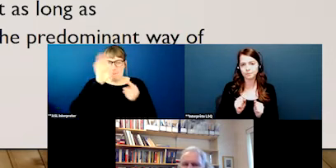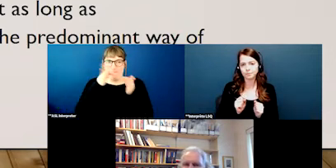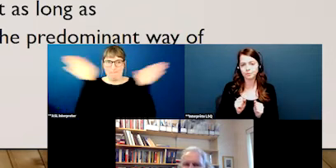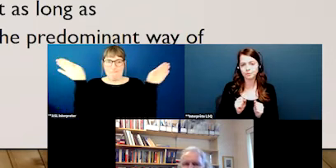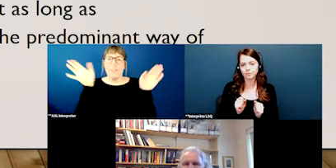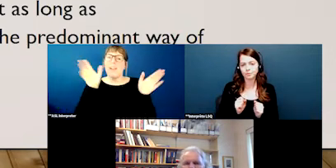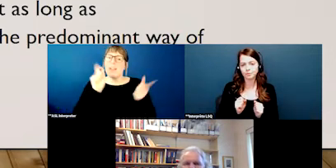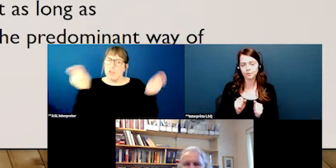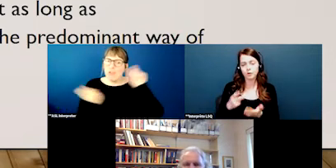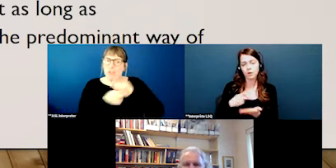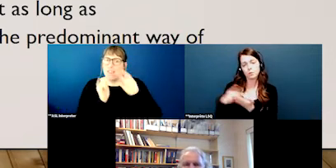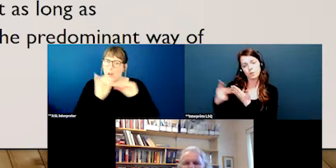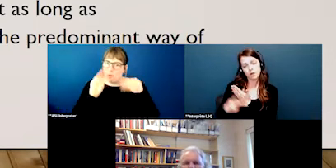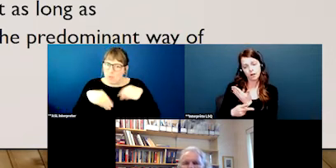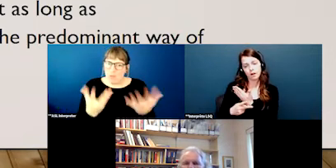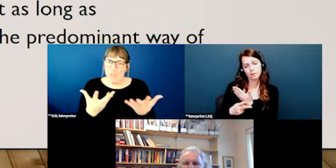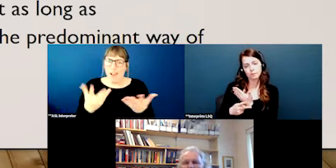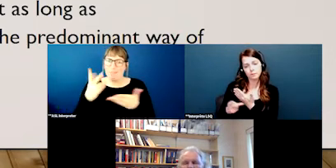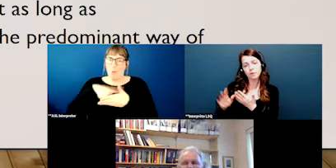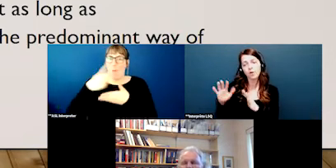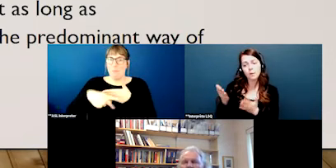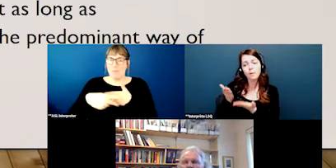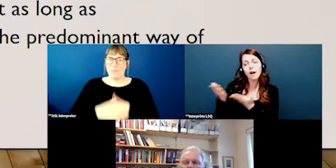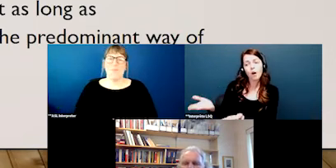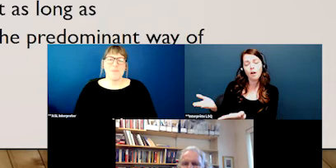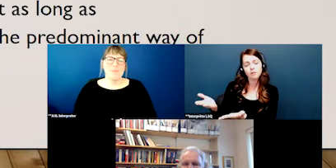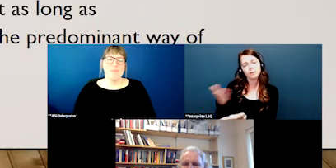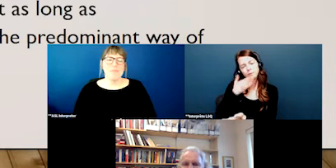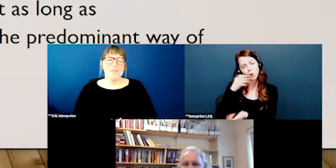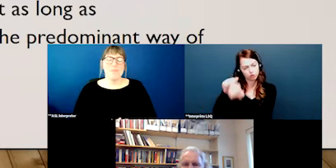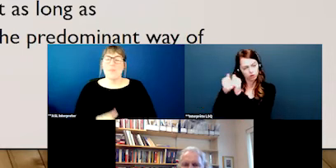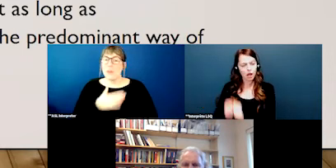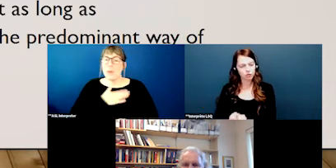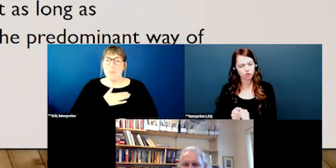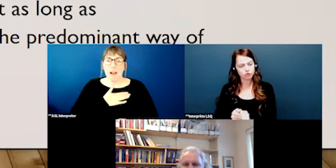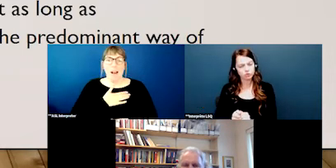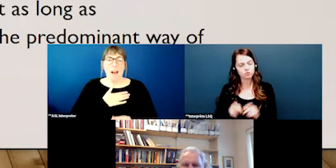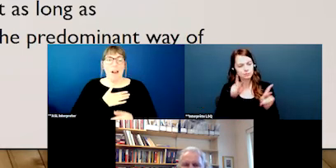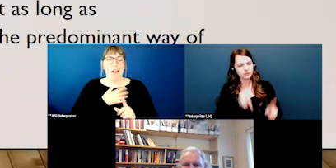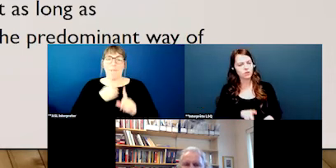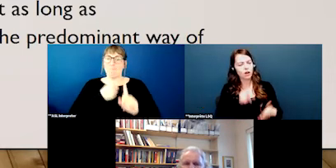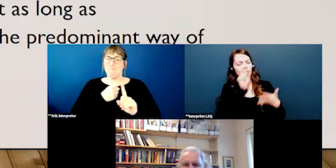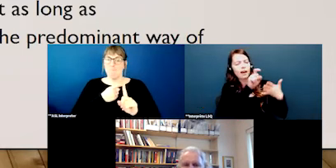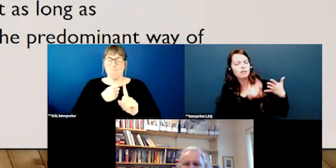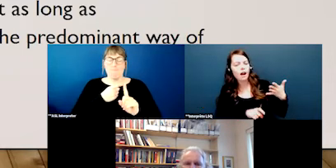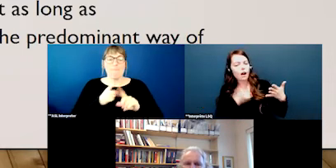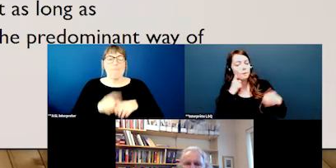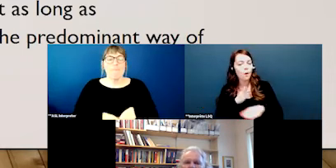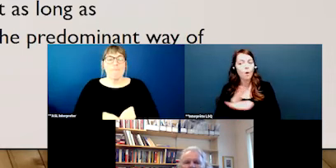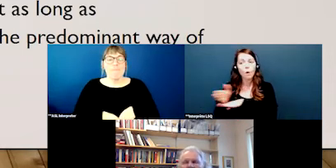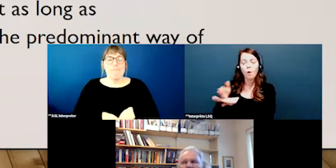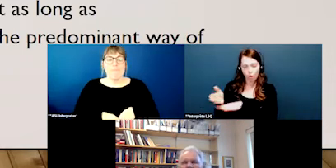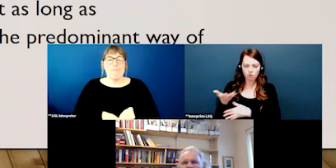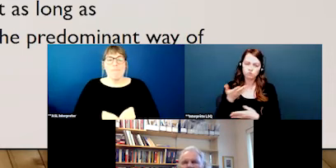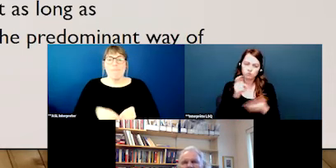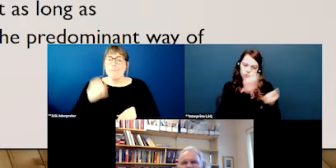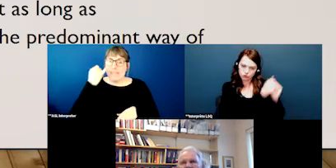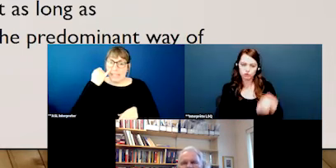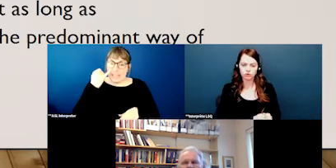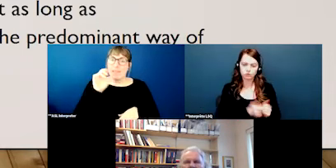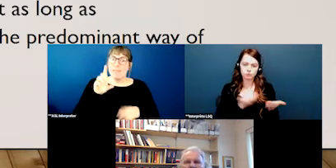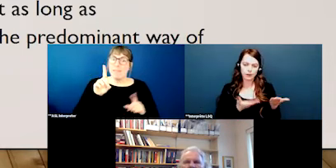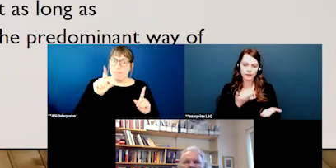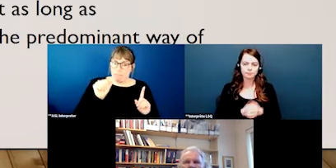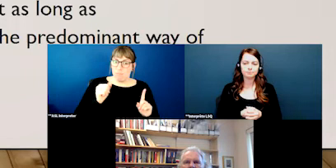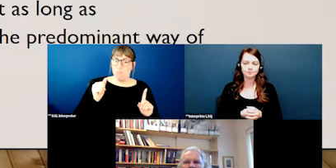my conclusion right now is that as long as our general approach in this country continues to be relying primarily on